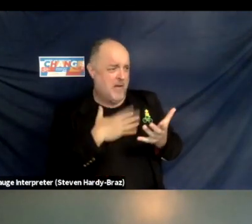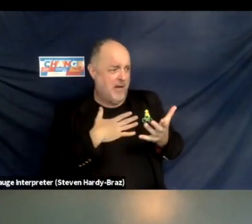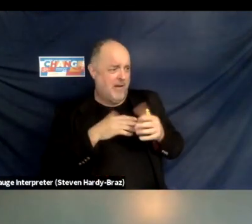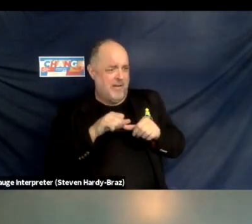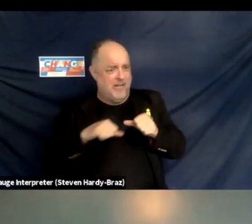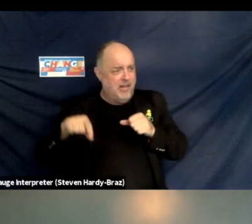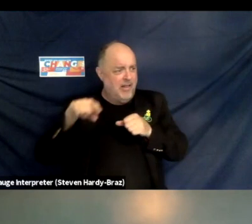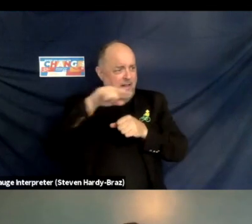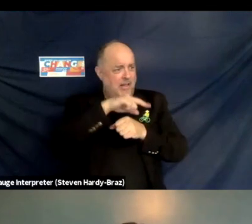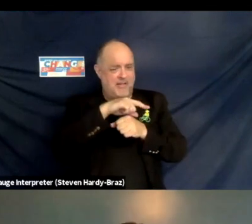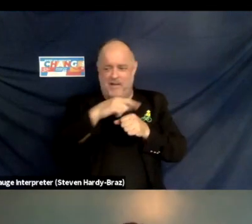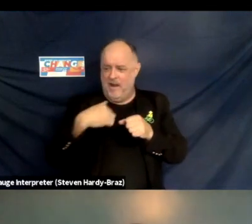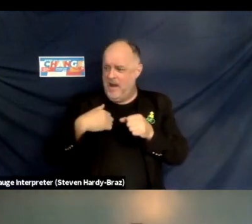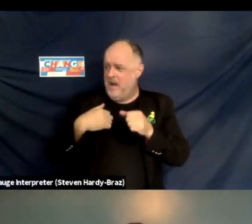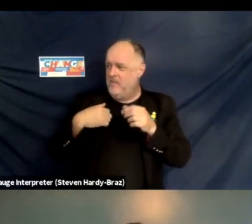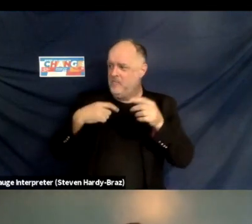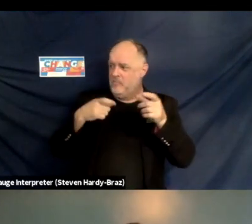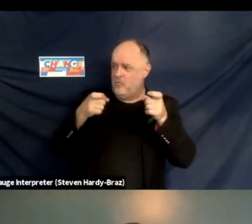as the executive director of the organization,